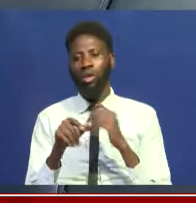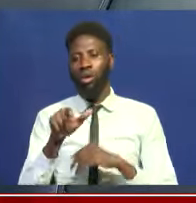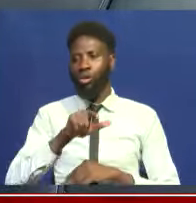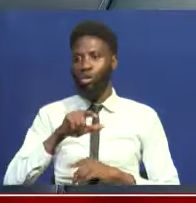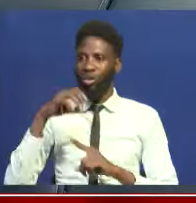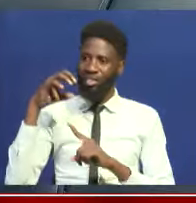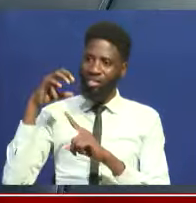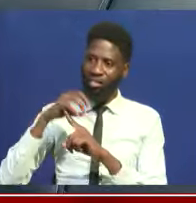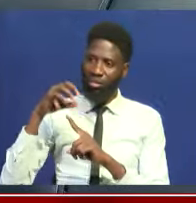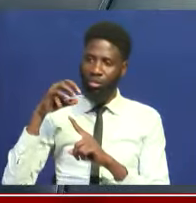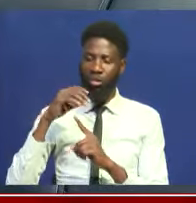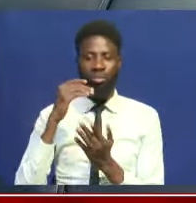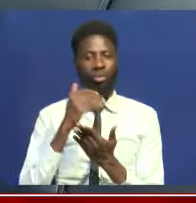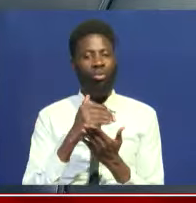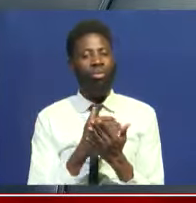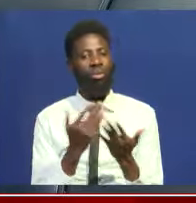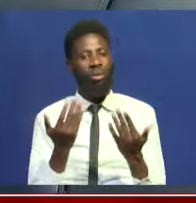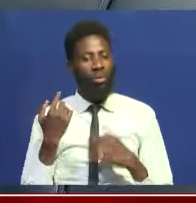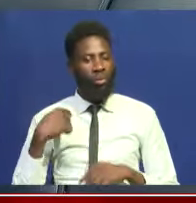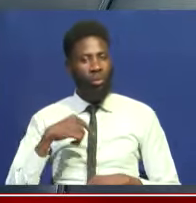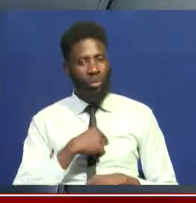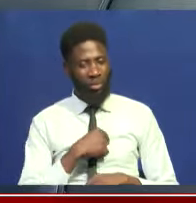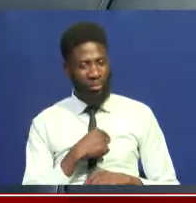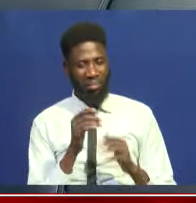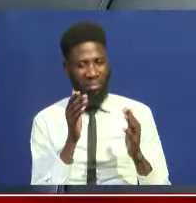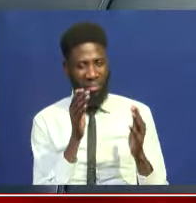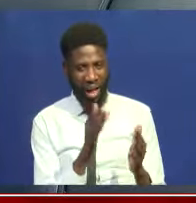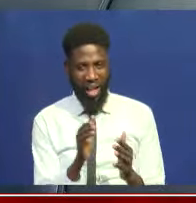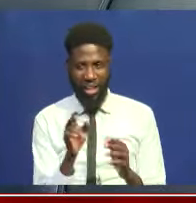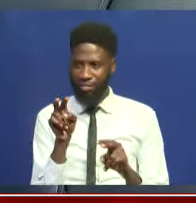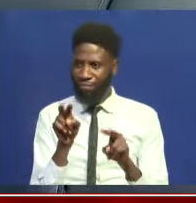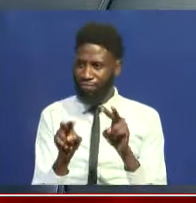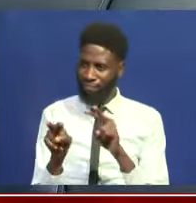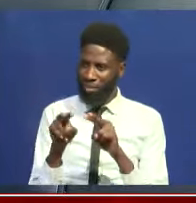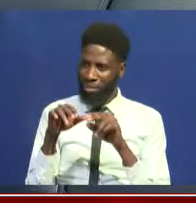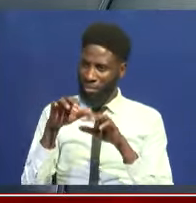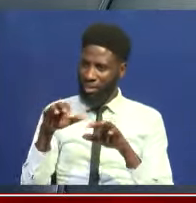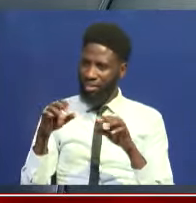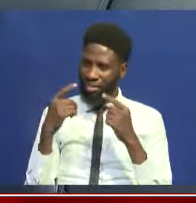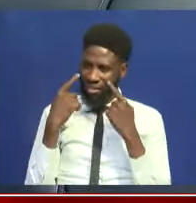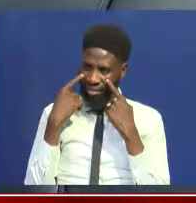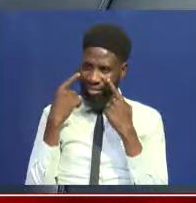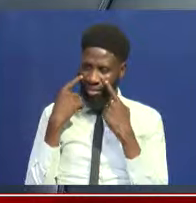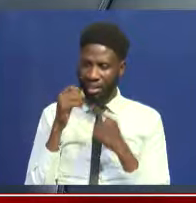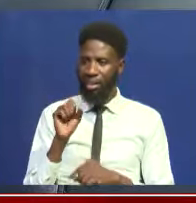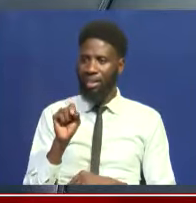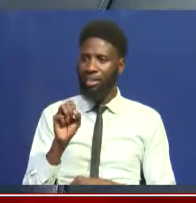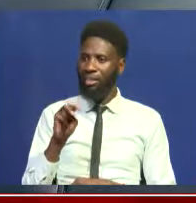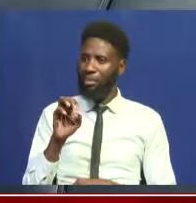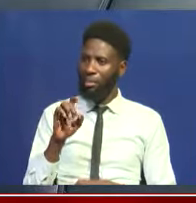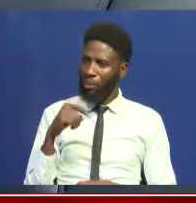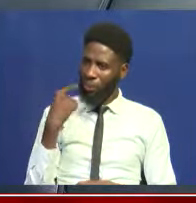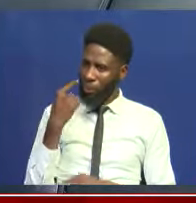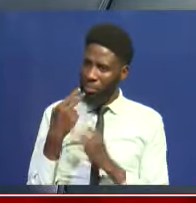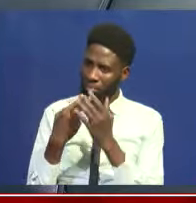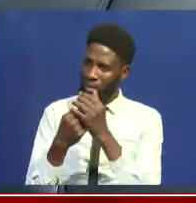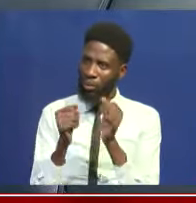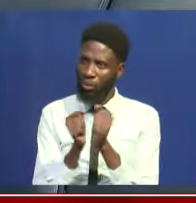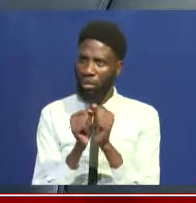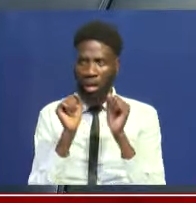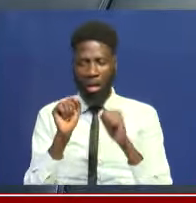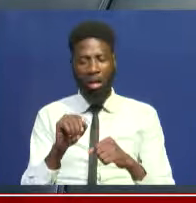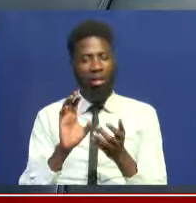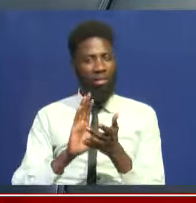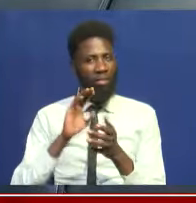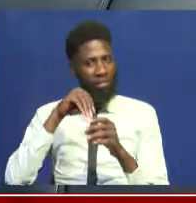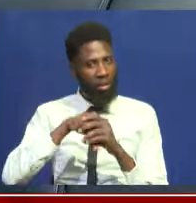Champions Initiative. We're systematically assessing the market for potential SMEs for us to partner with and invest